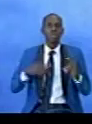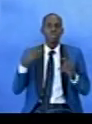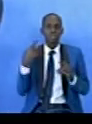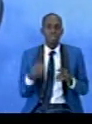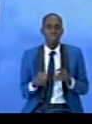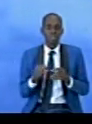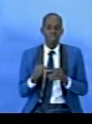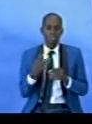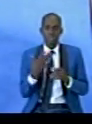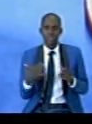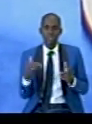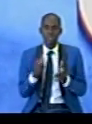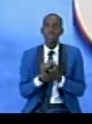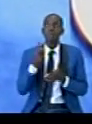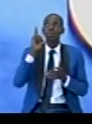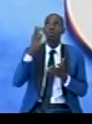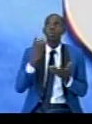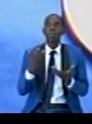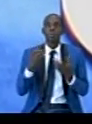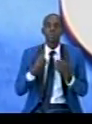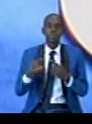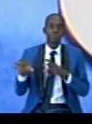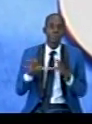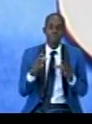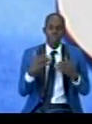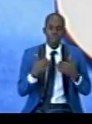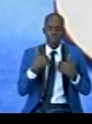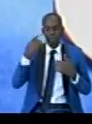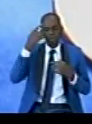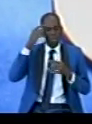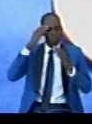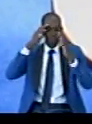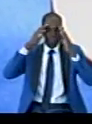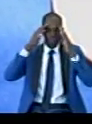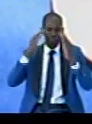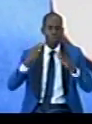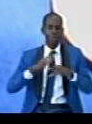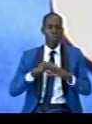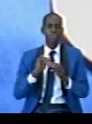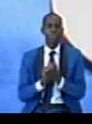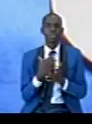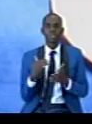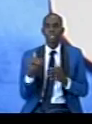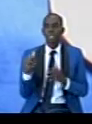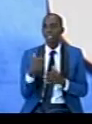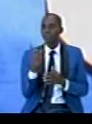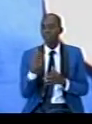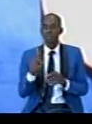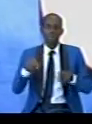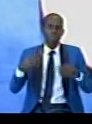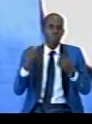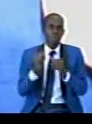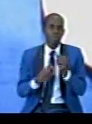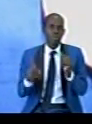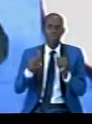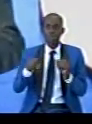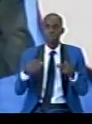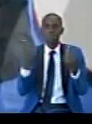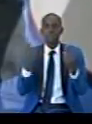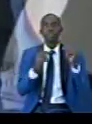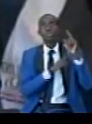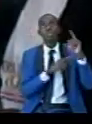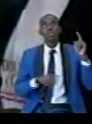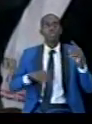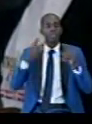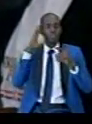you make your mind to stay on that thing, anywhere you go, everywhere you go, the Lord will